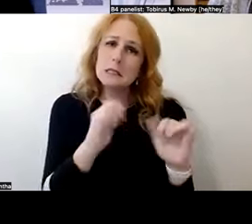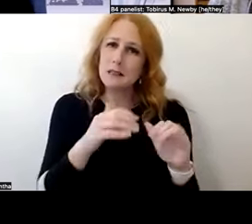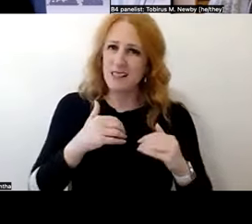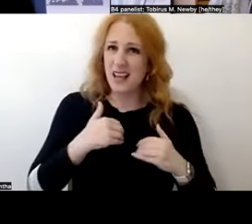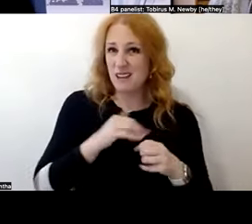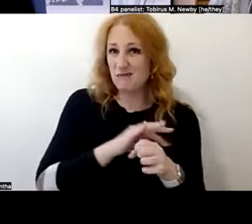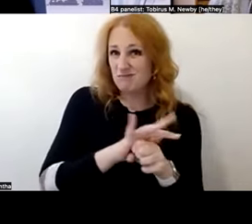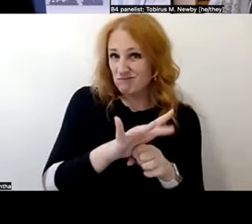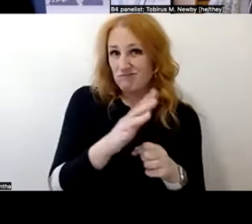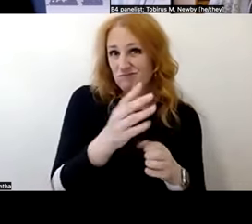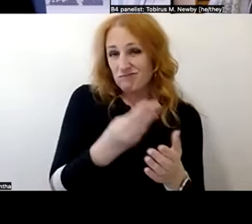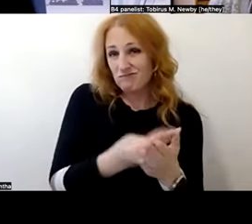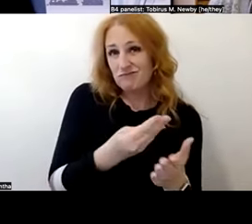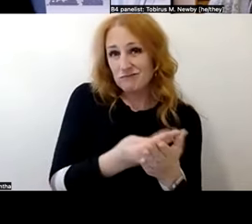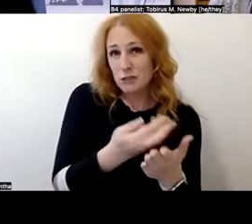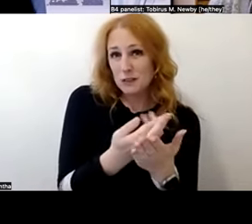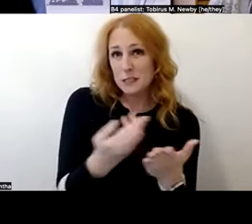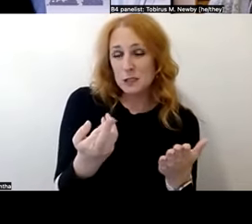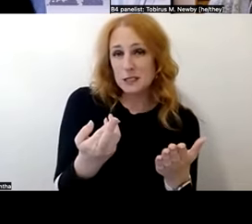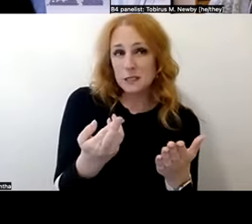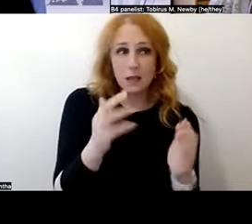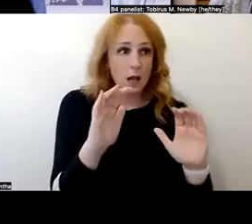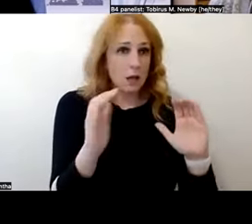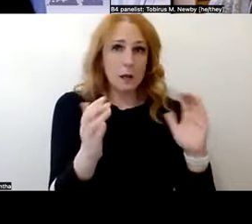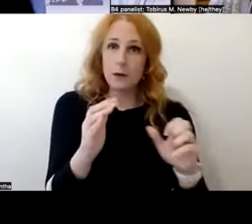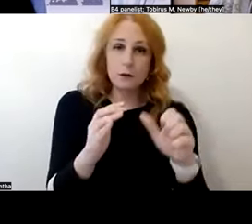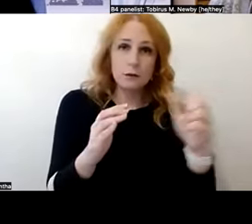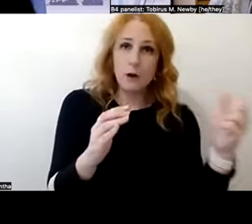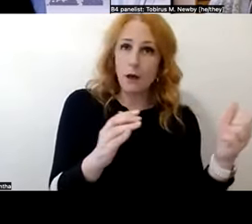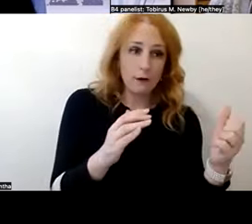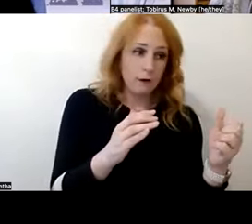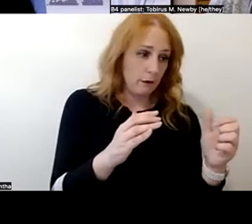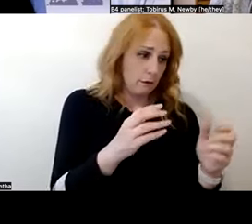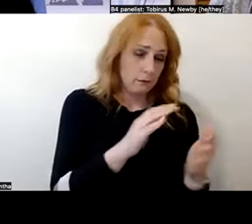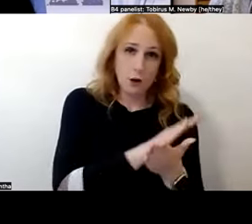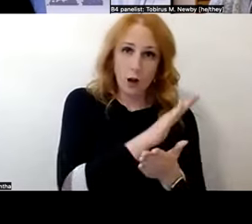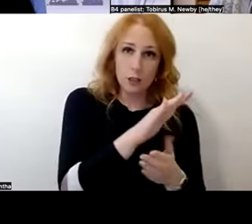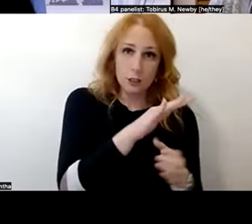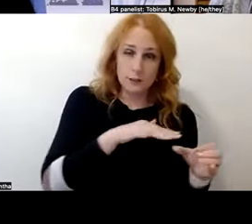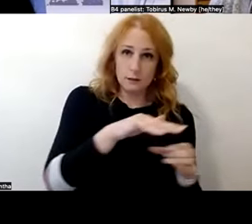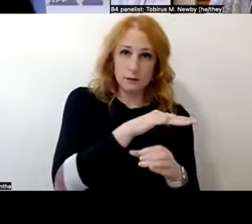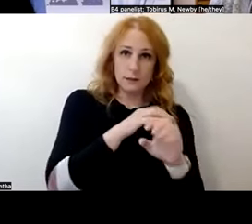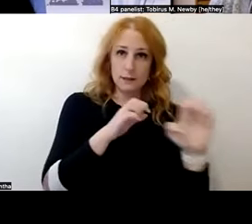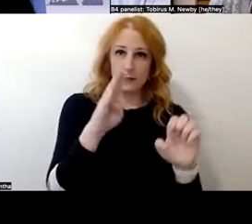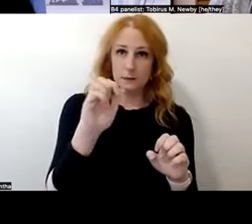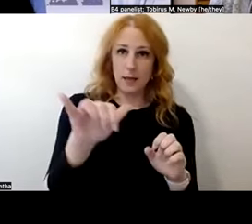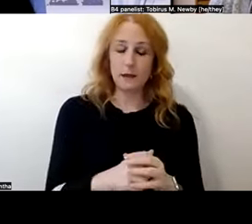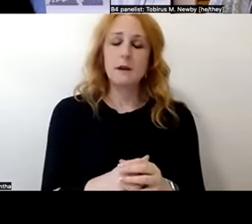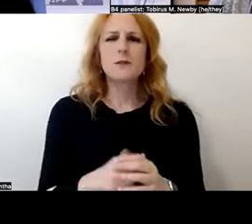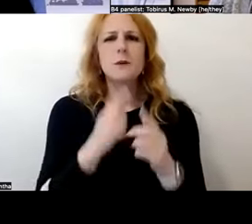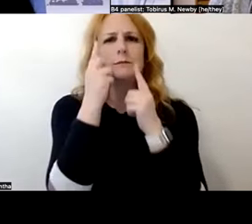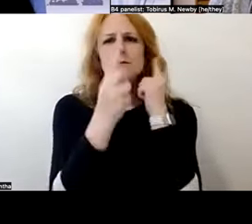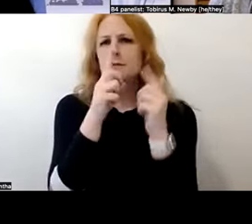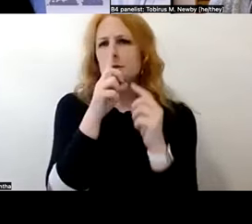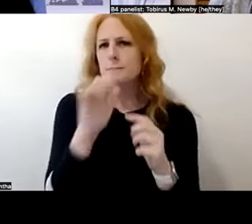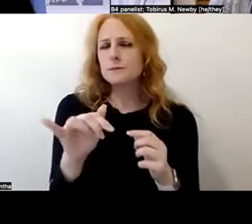and institutions trying to work in our backyard here in the broader East Bay. And so I wonder what it looks like for commitments to